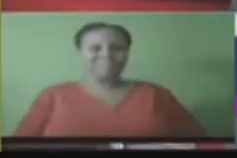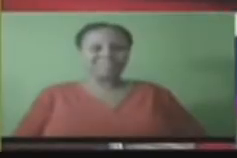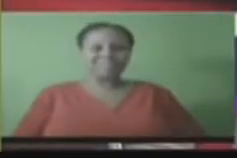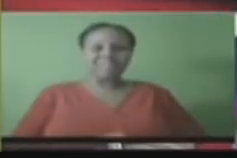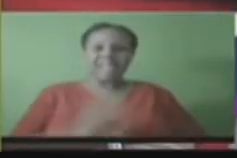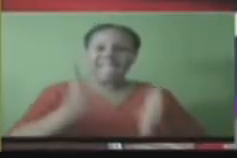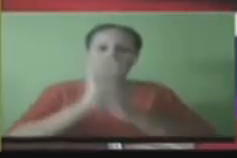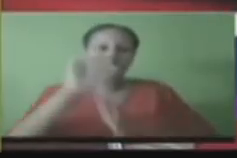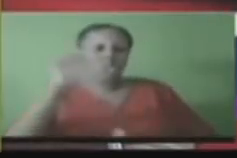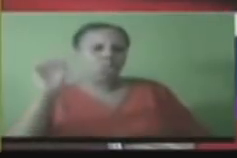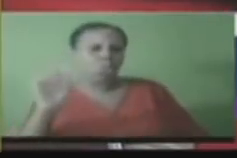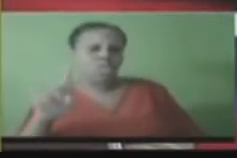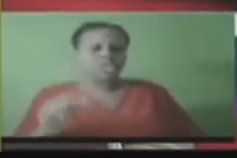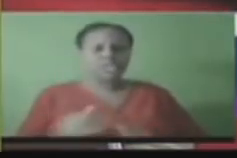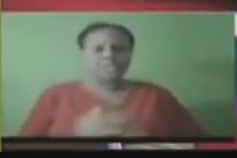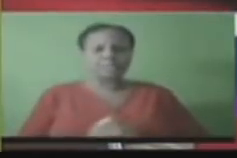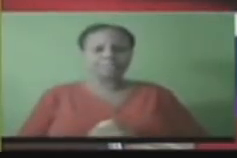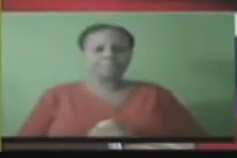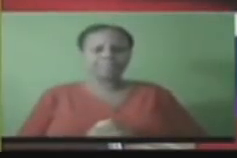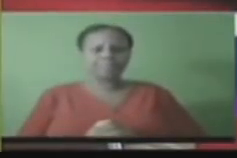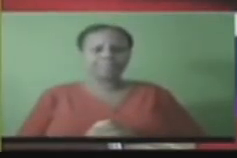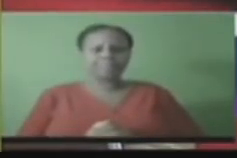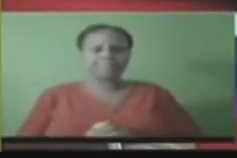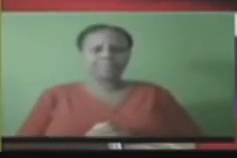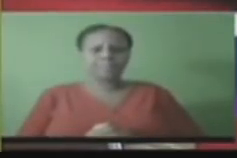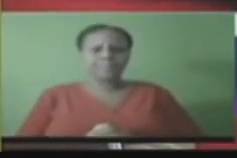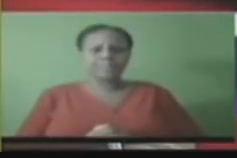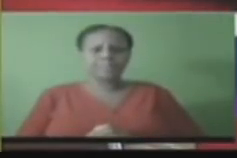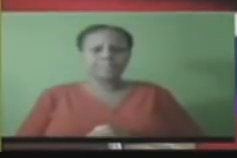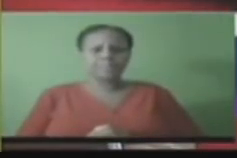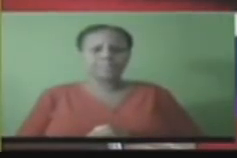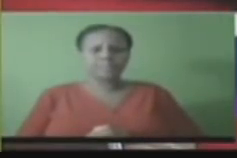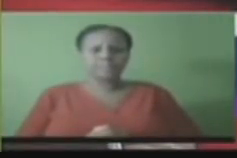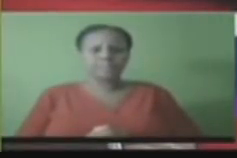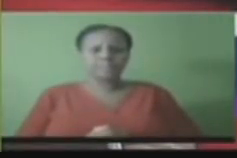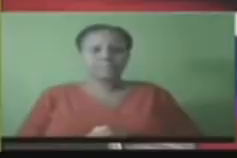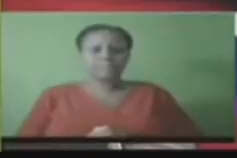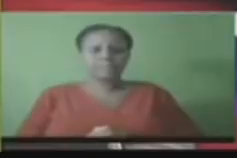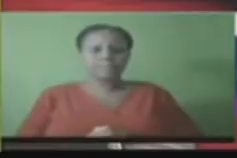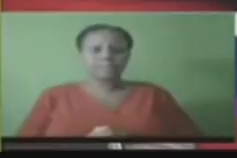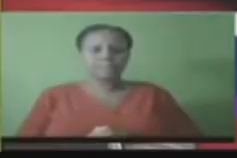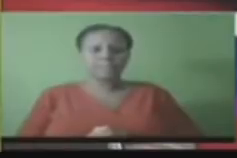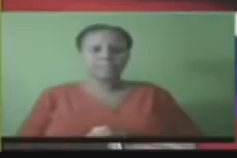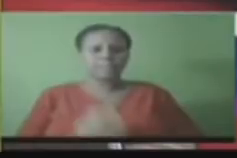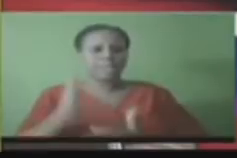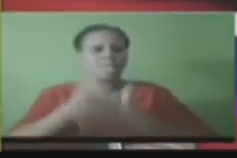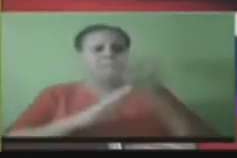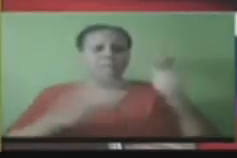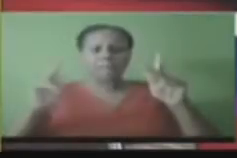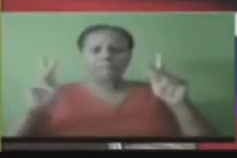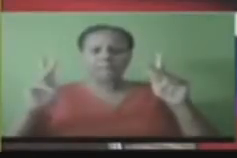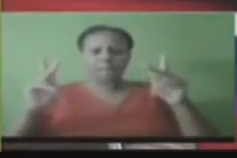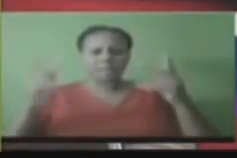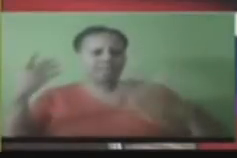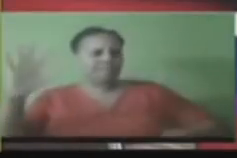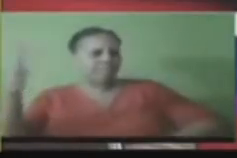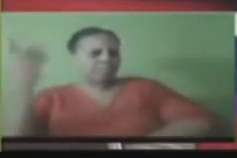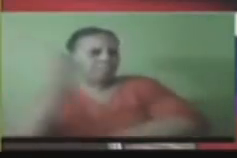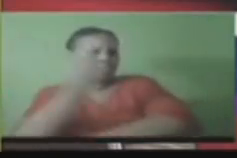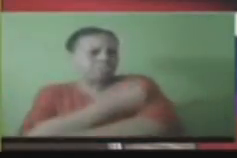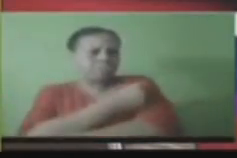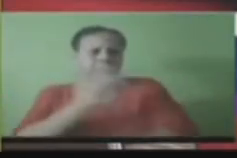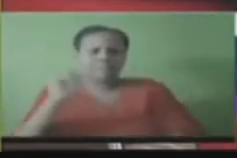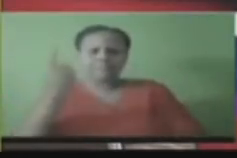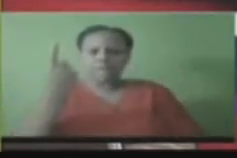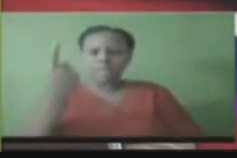actually gotten this because they personally have had their first shot, they got COVID, and now they're saying